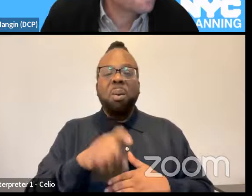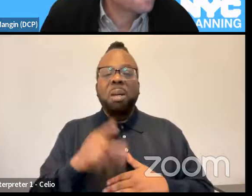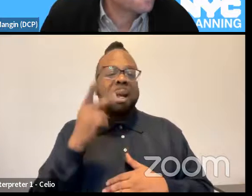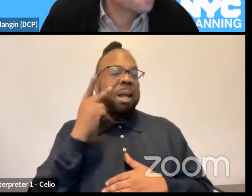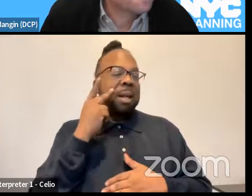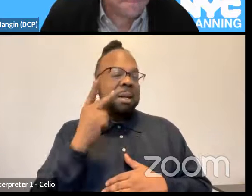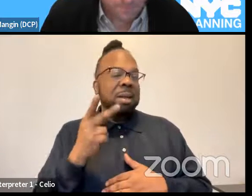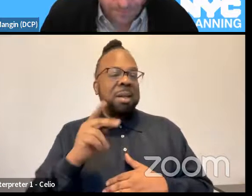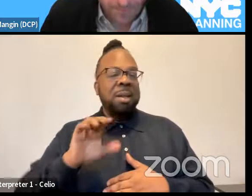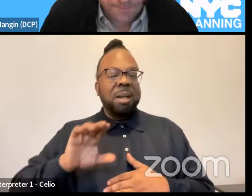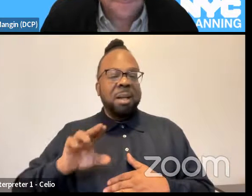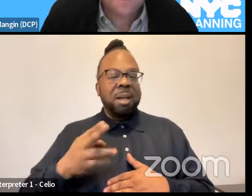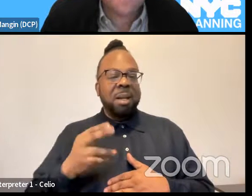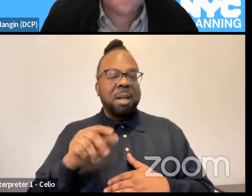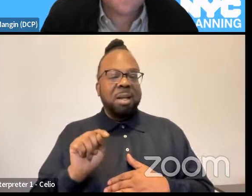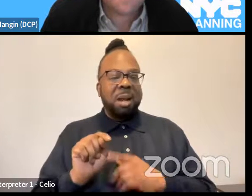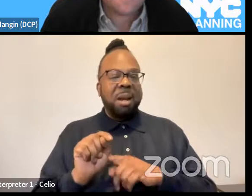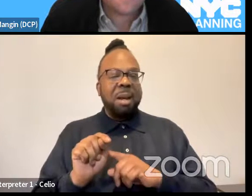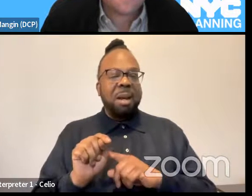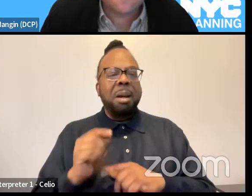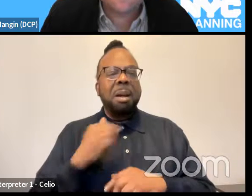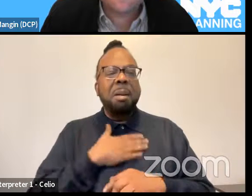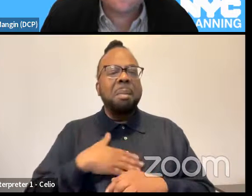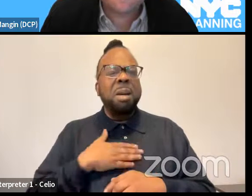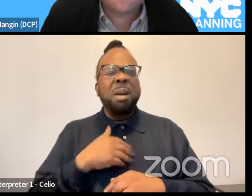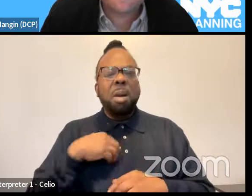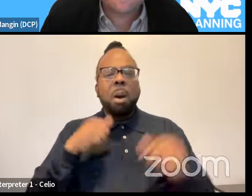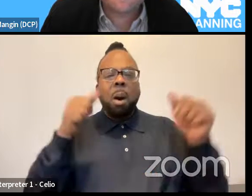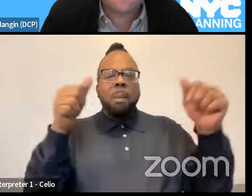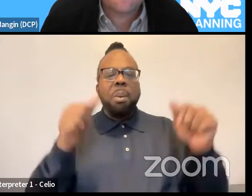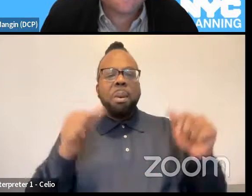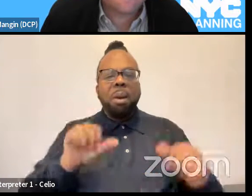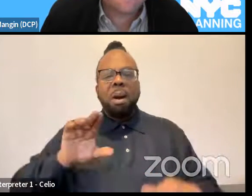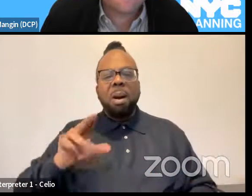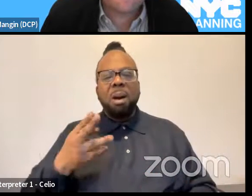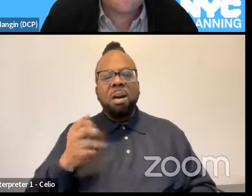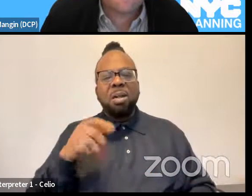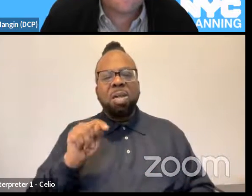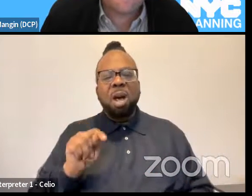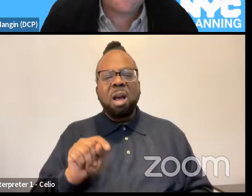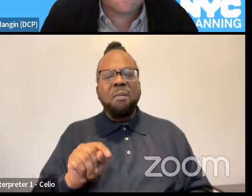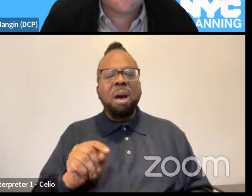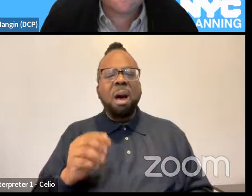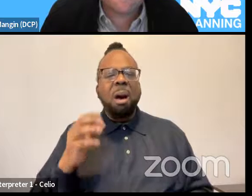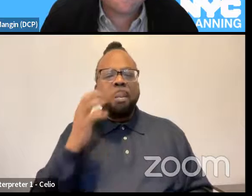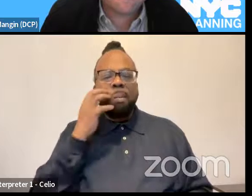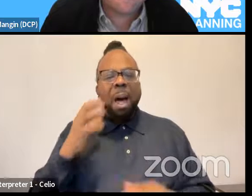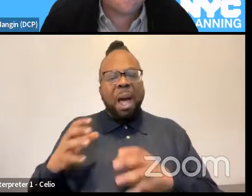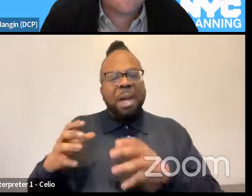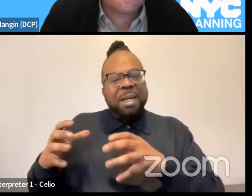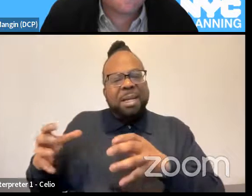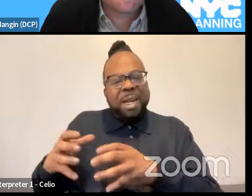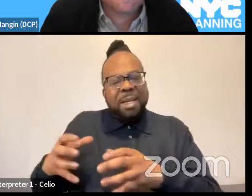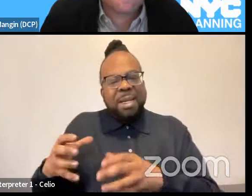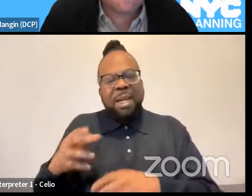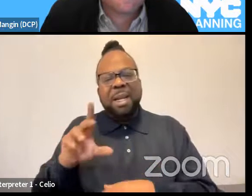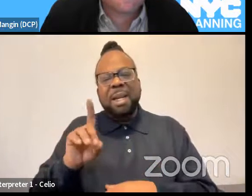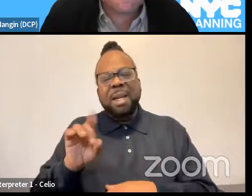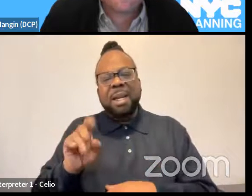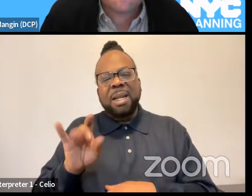in the chat, can you put up charts of density and height increases by zoning district?